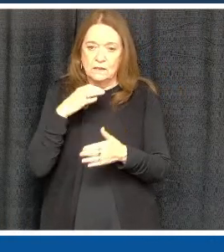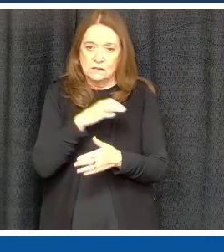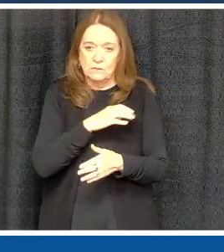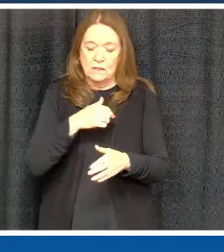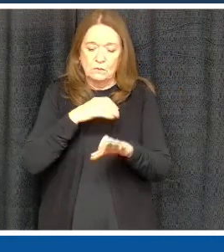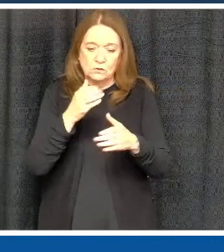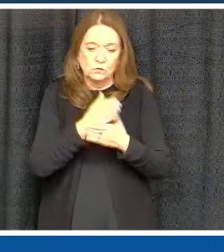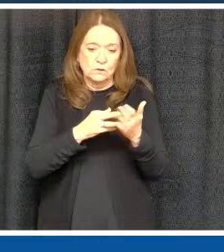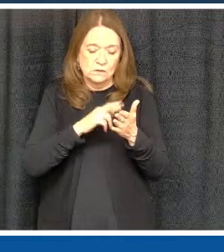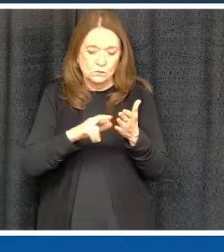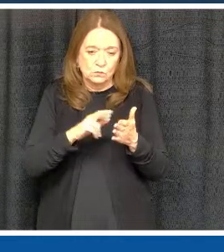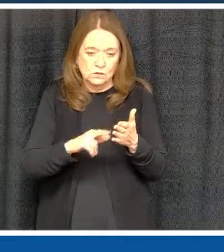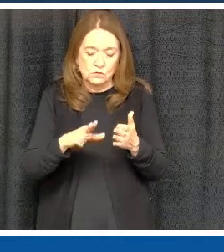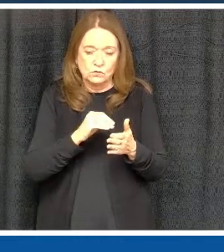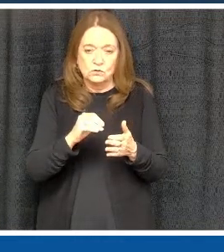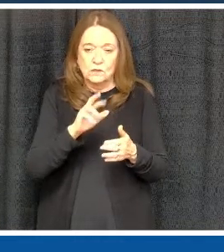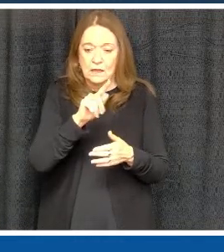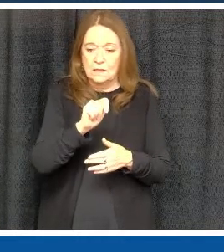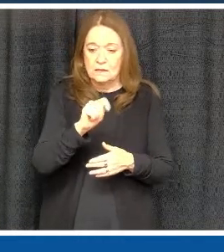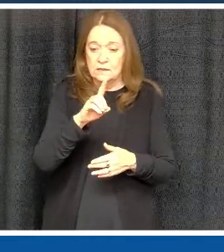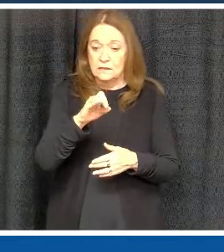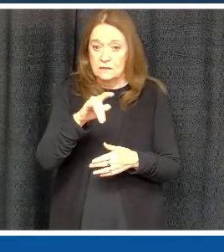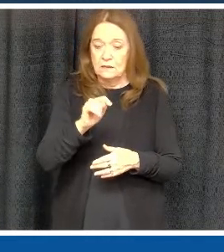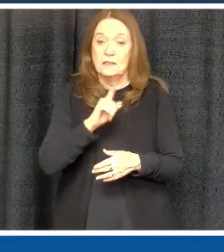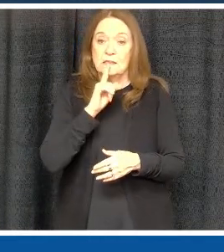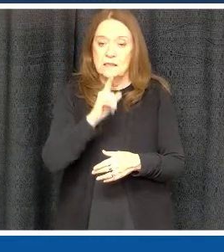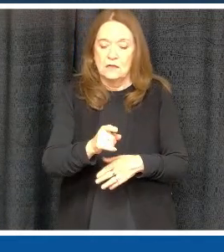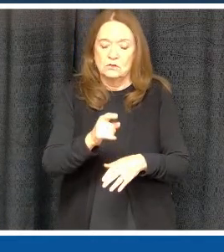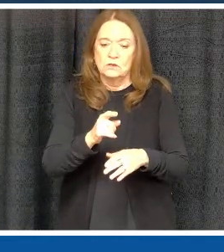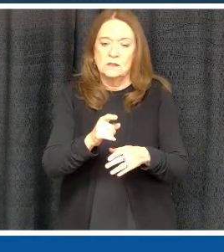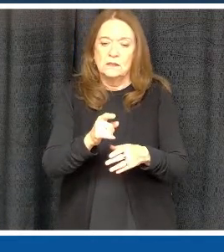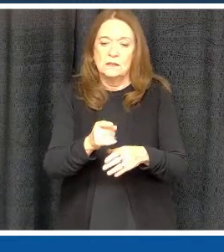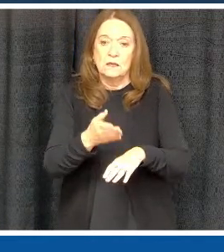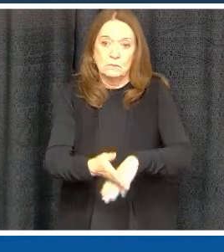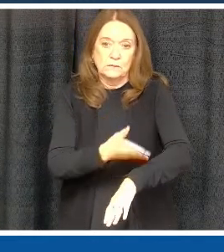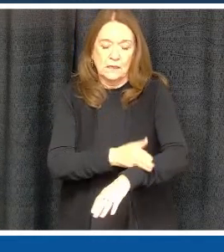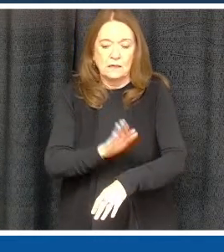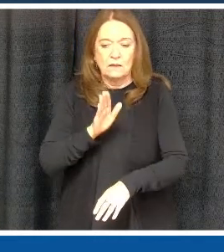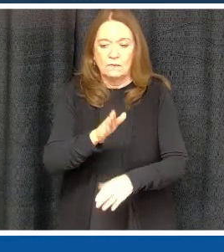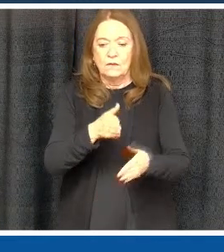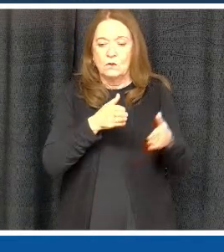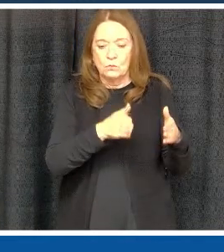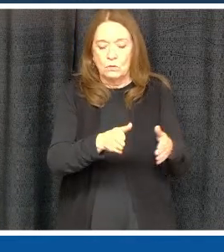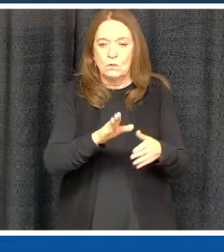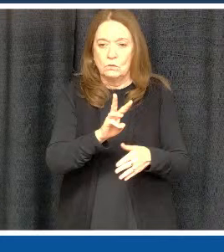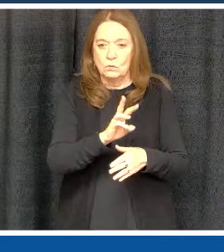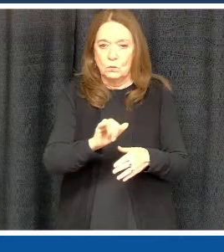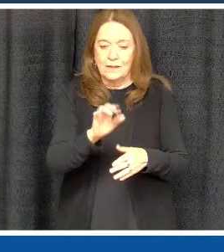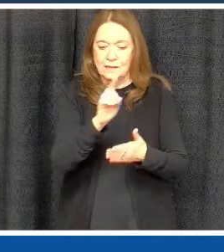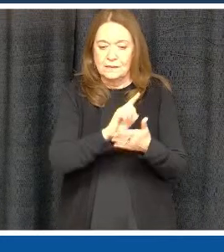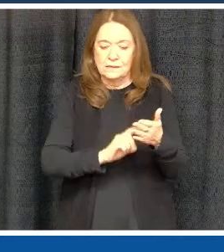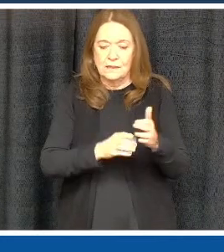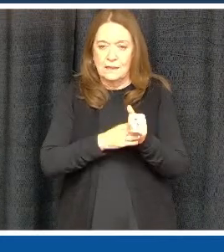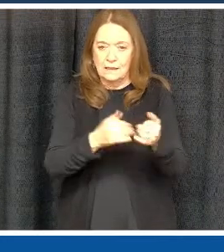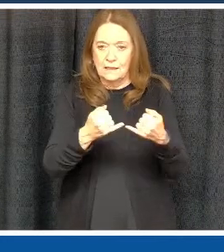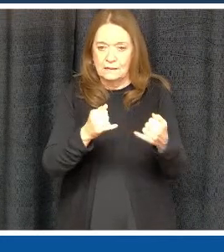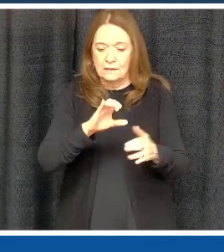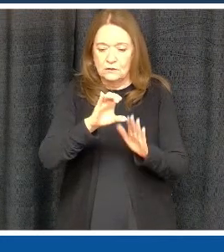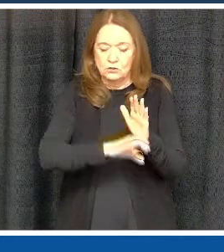doing some research, and TDOT has actually updated their roadway design guidelines, Chapter